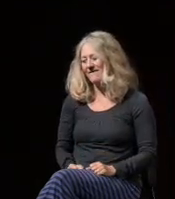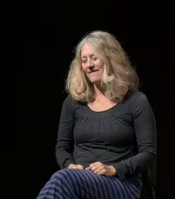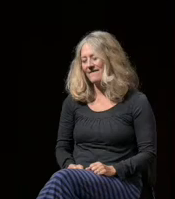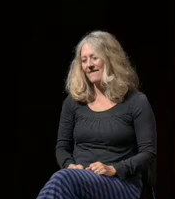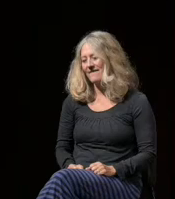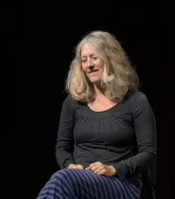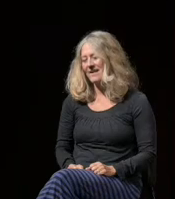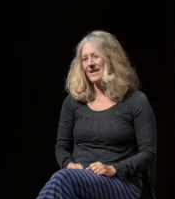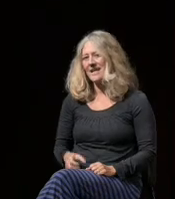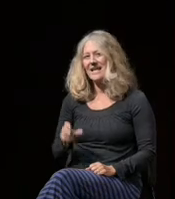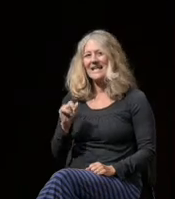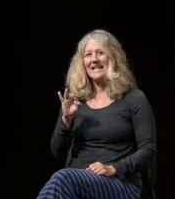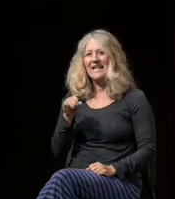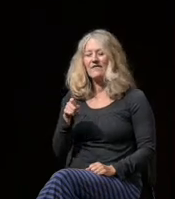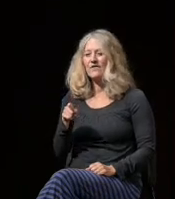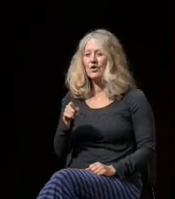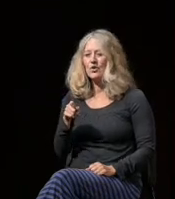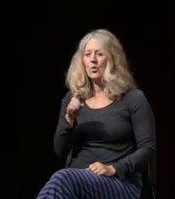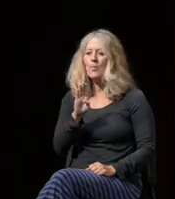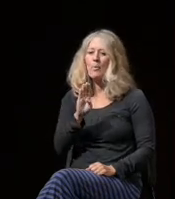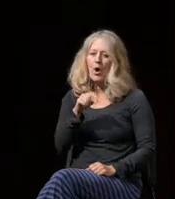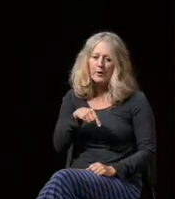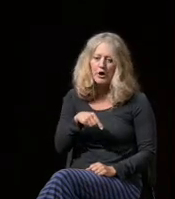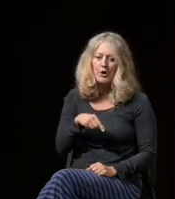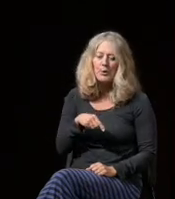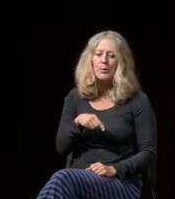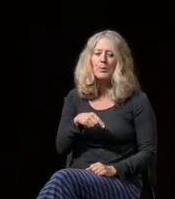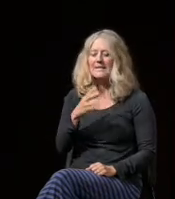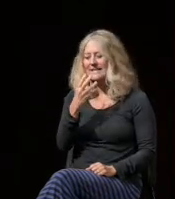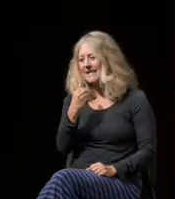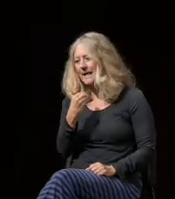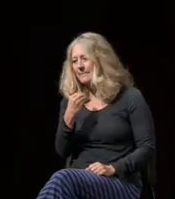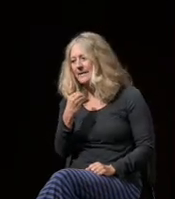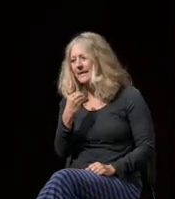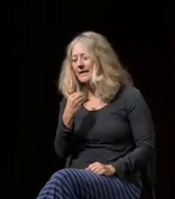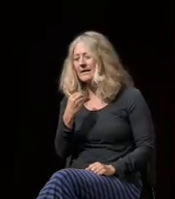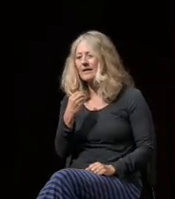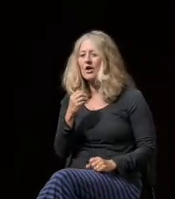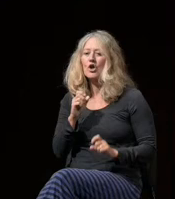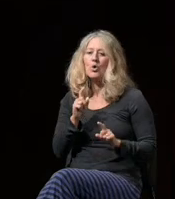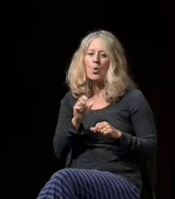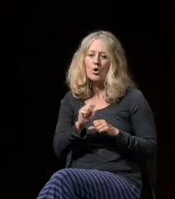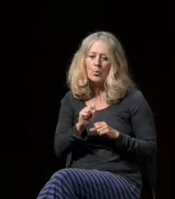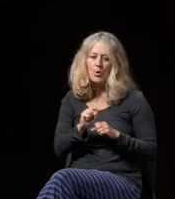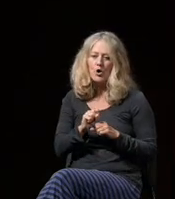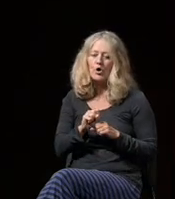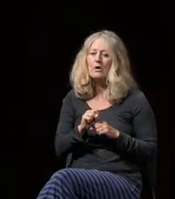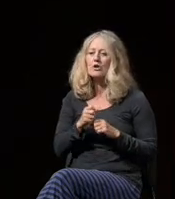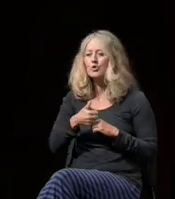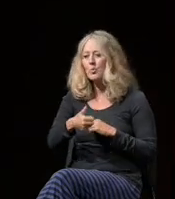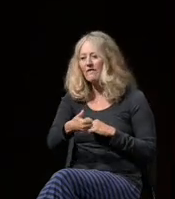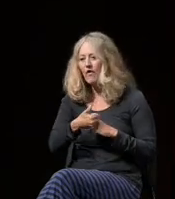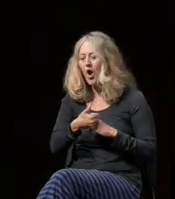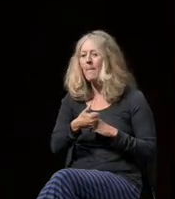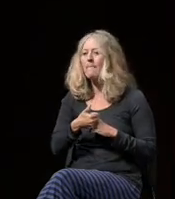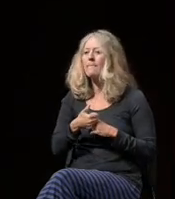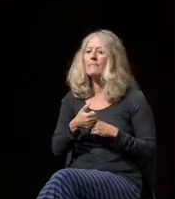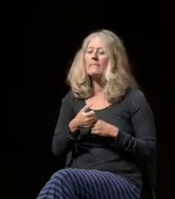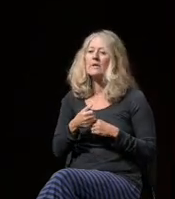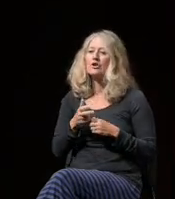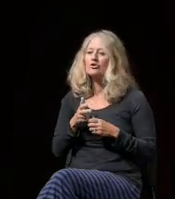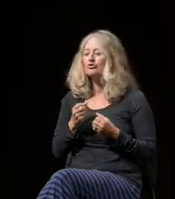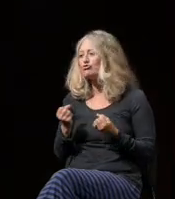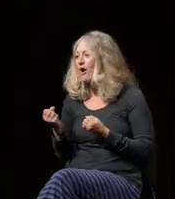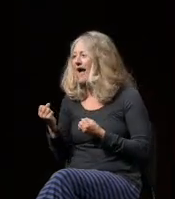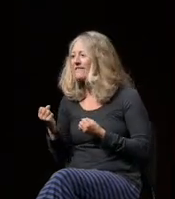If you're barbecuing, sleeping, going to work, going from work, driving to,